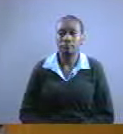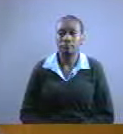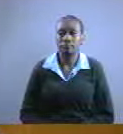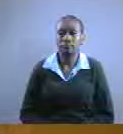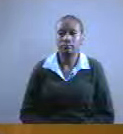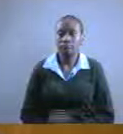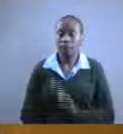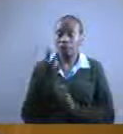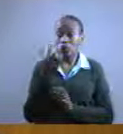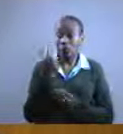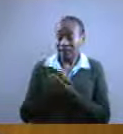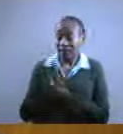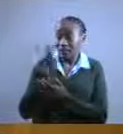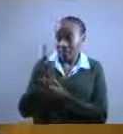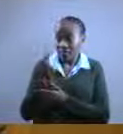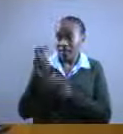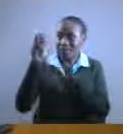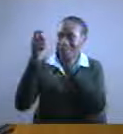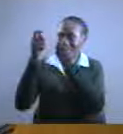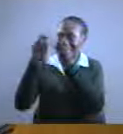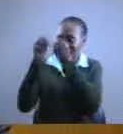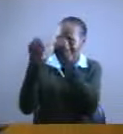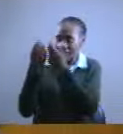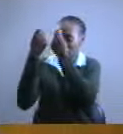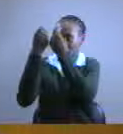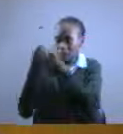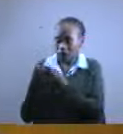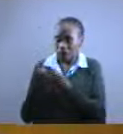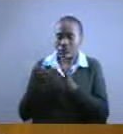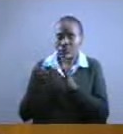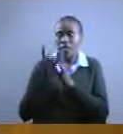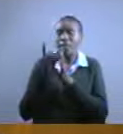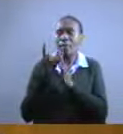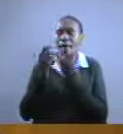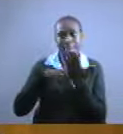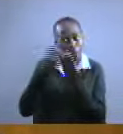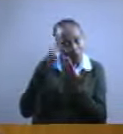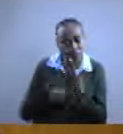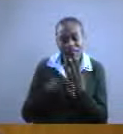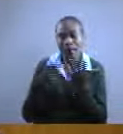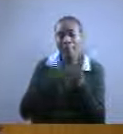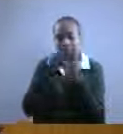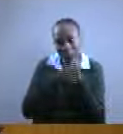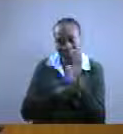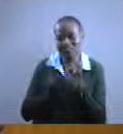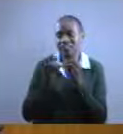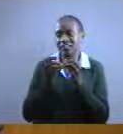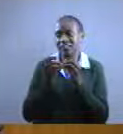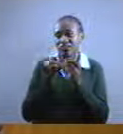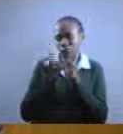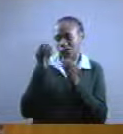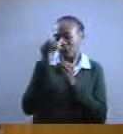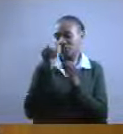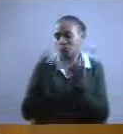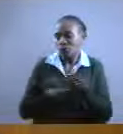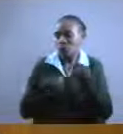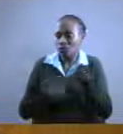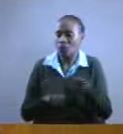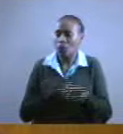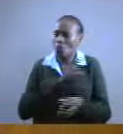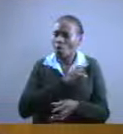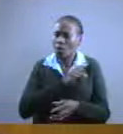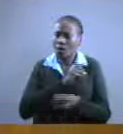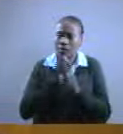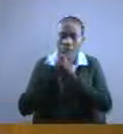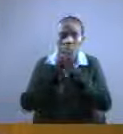in 2011, National Treasury developed a policy document for discussion and to give further clarity